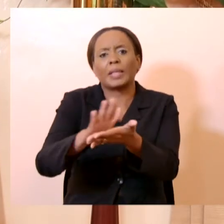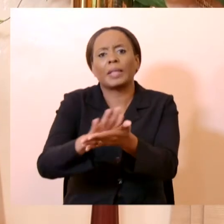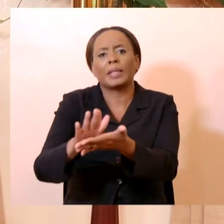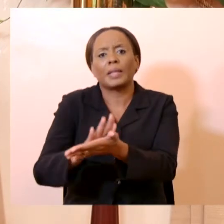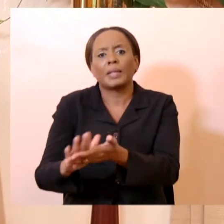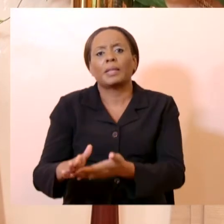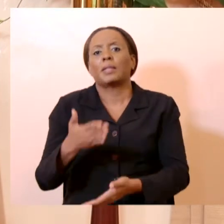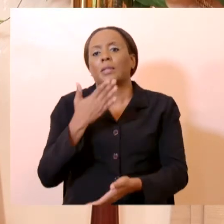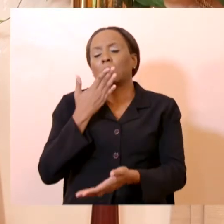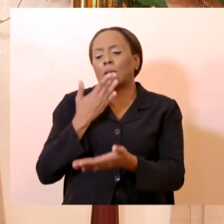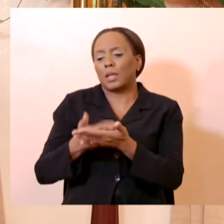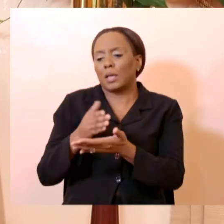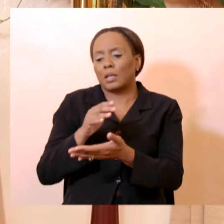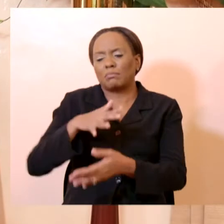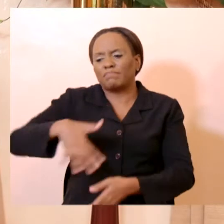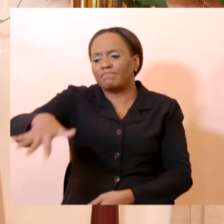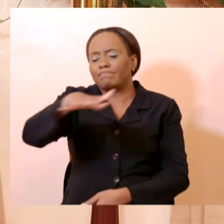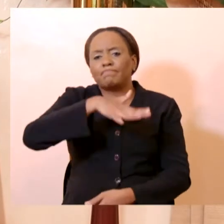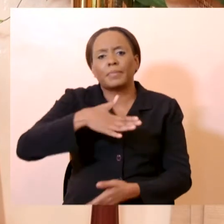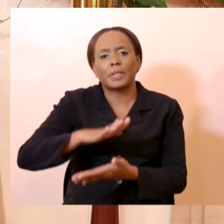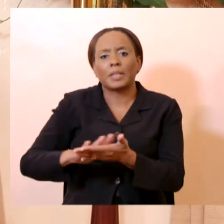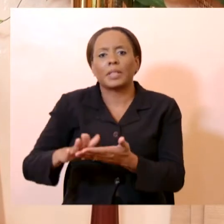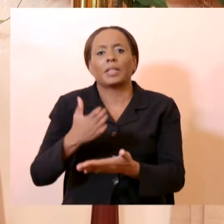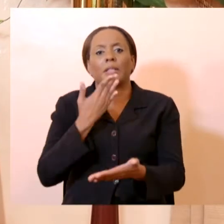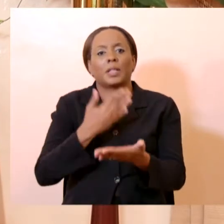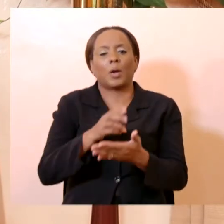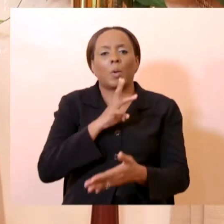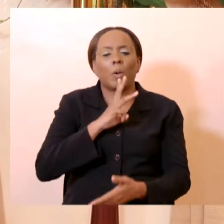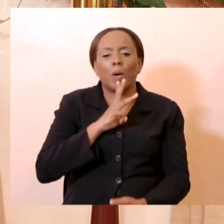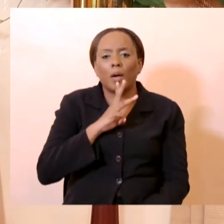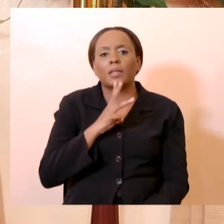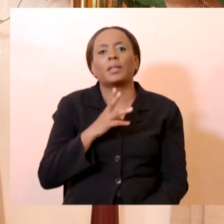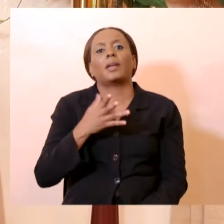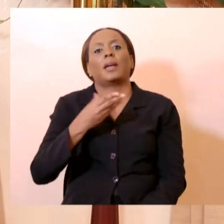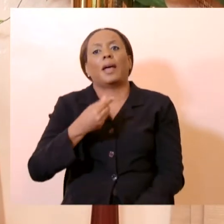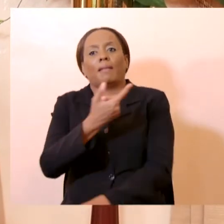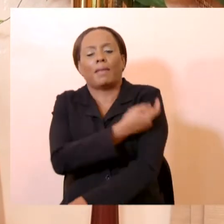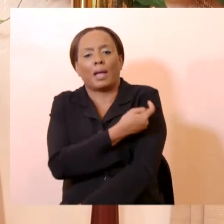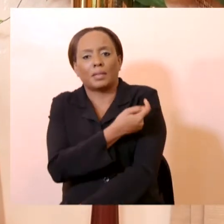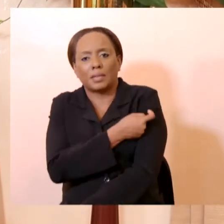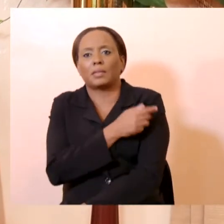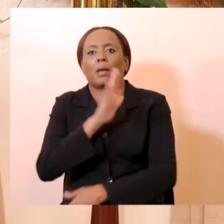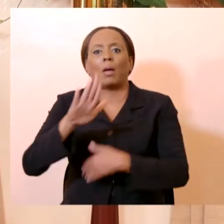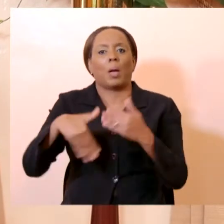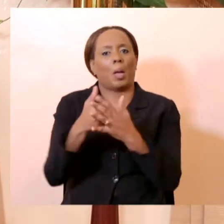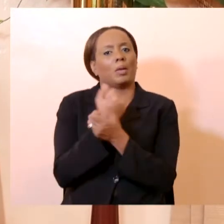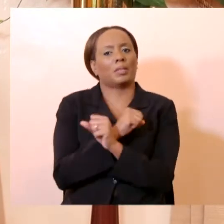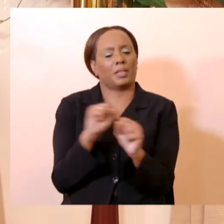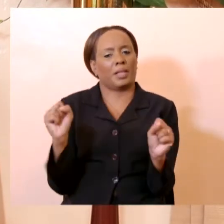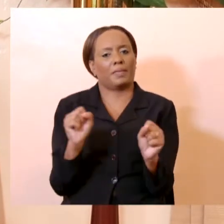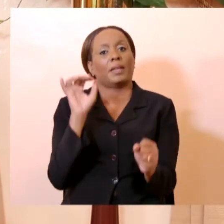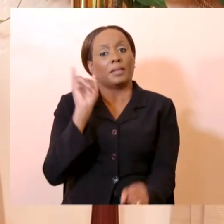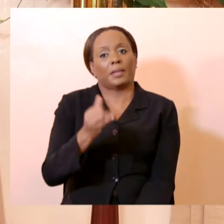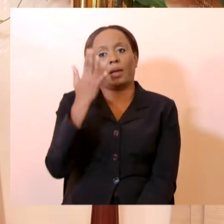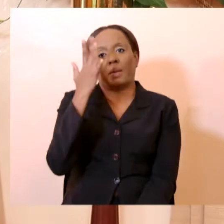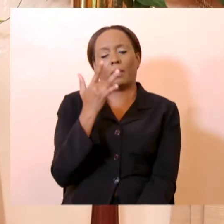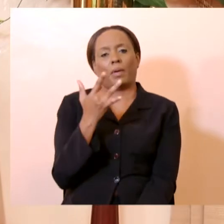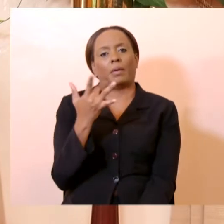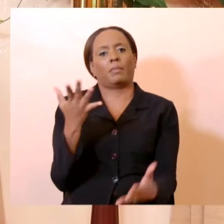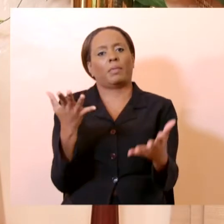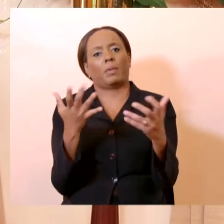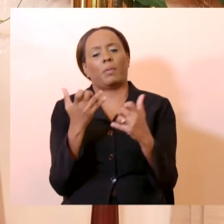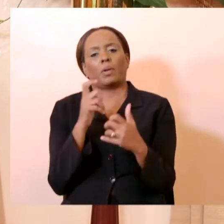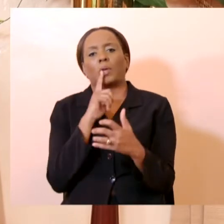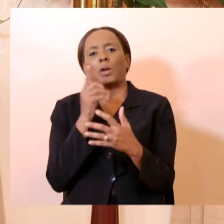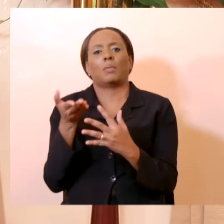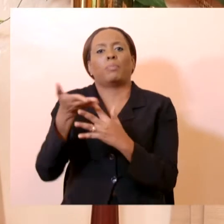save lives. So at the end of the day, we're looking at a life-saving intervention here with the deployment of the